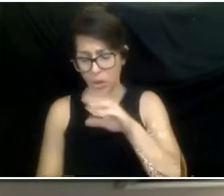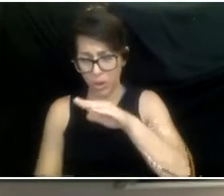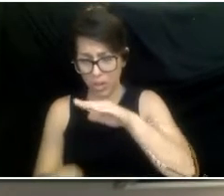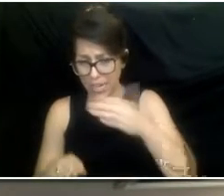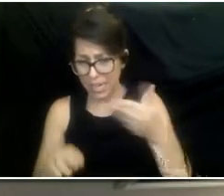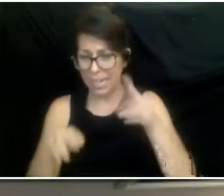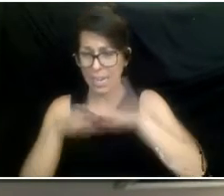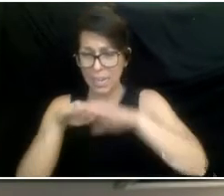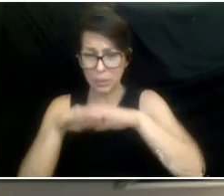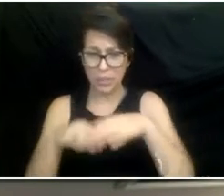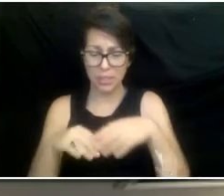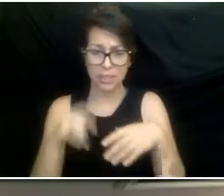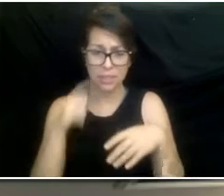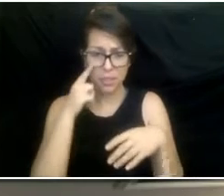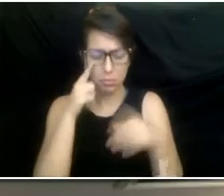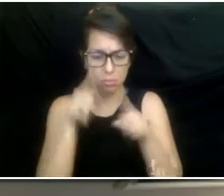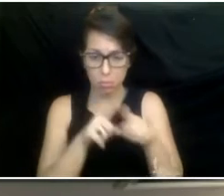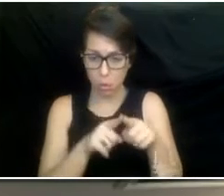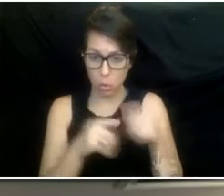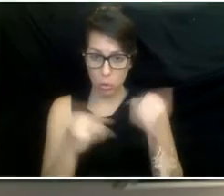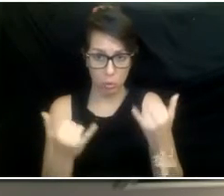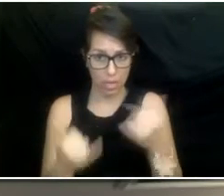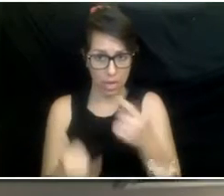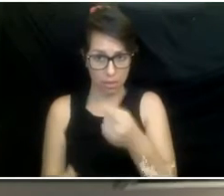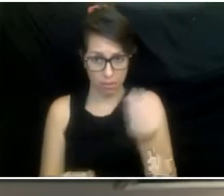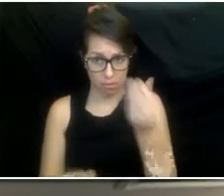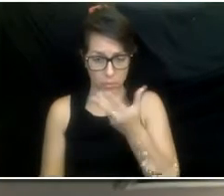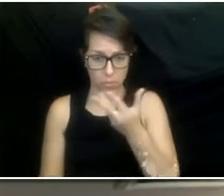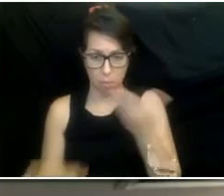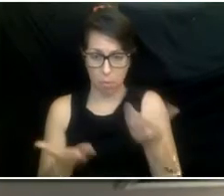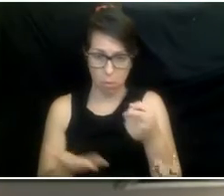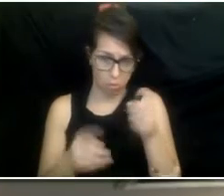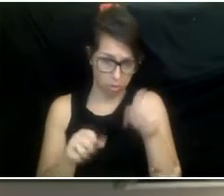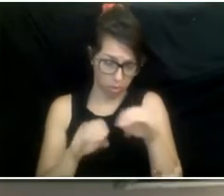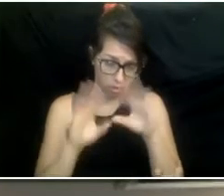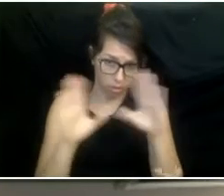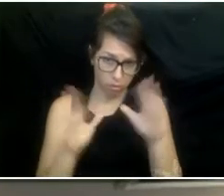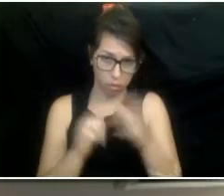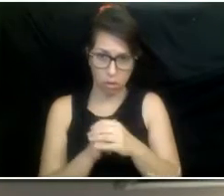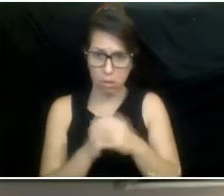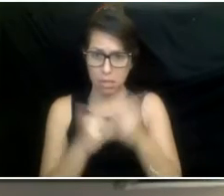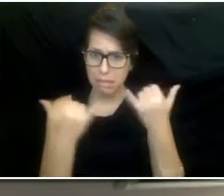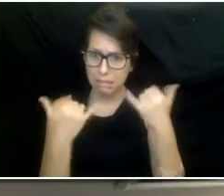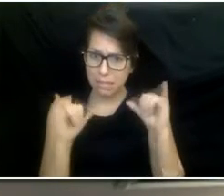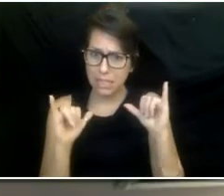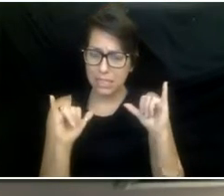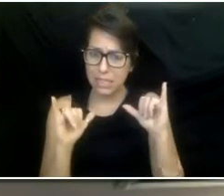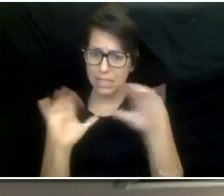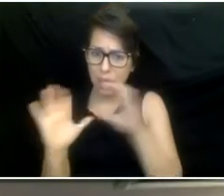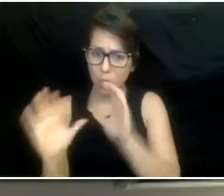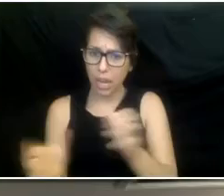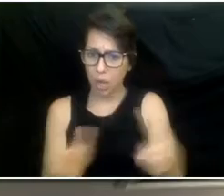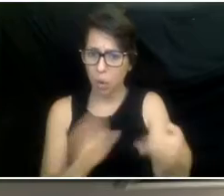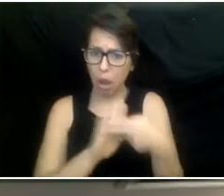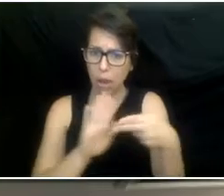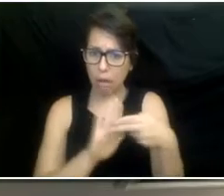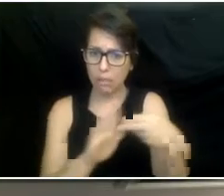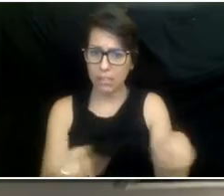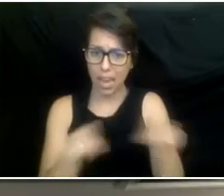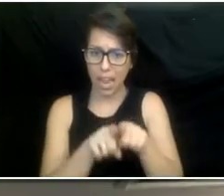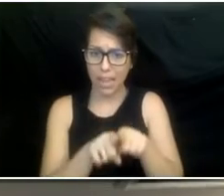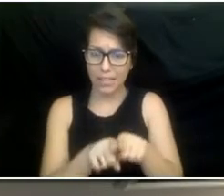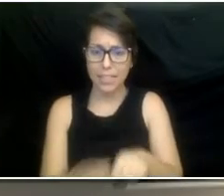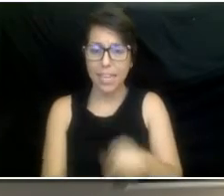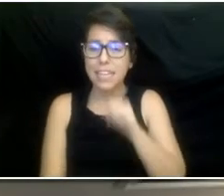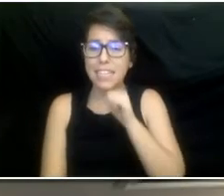service because right now they're they're they're having difficulty working under the conditions because they haven't been classified as an essential service at